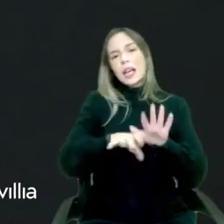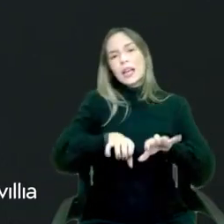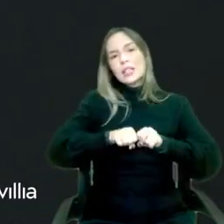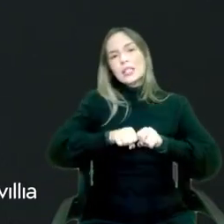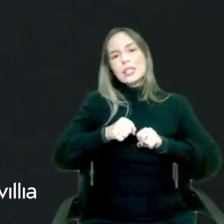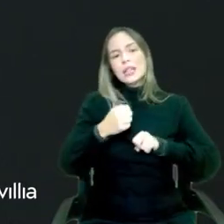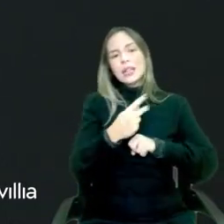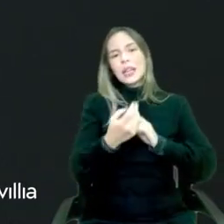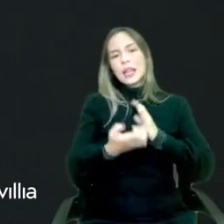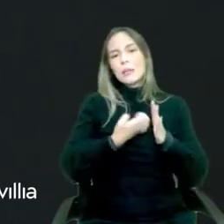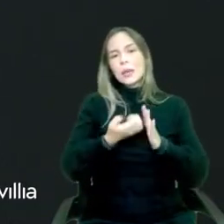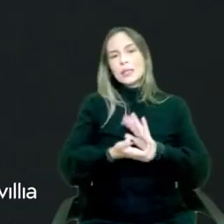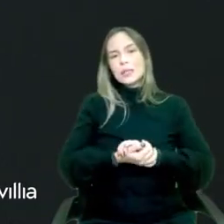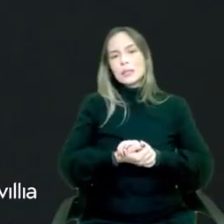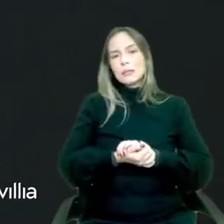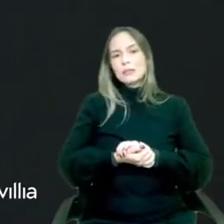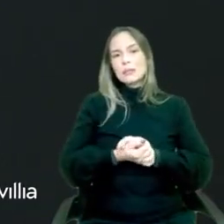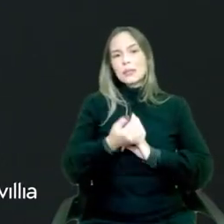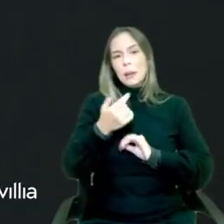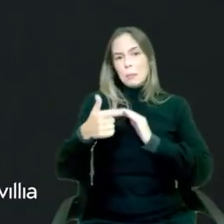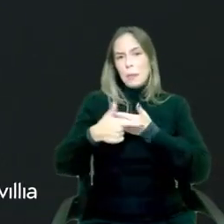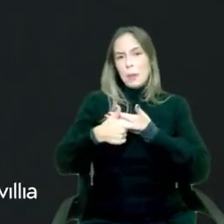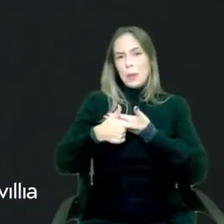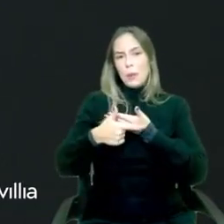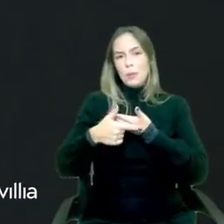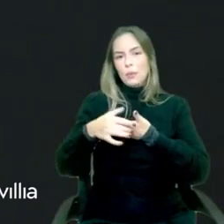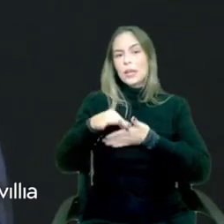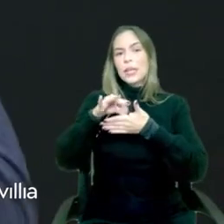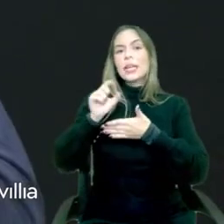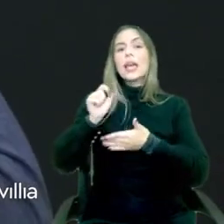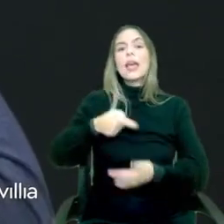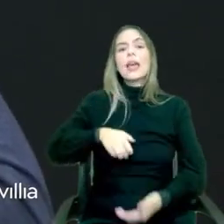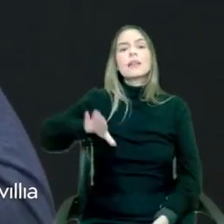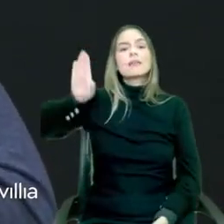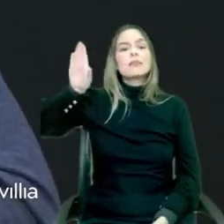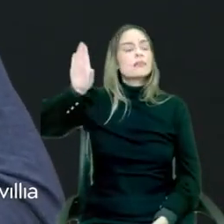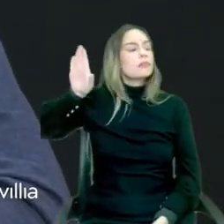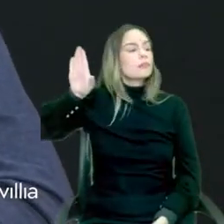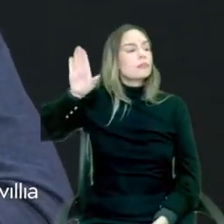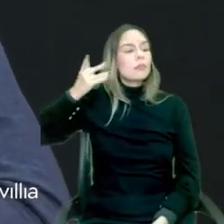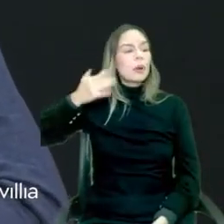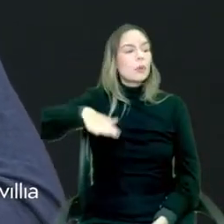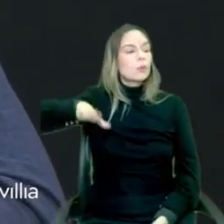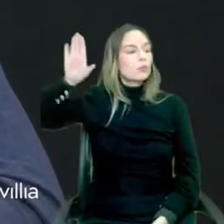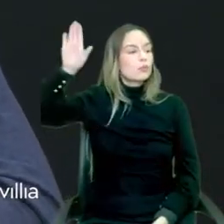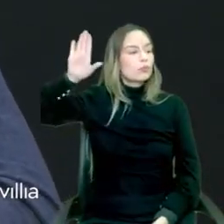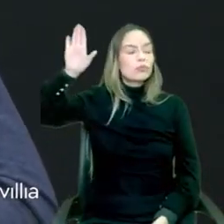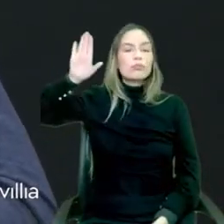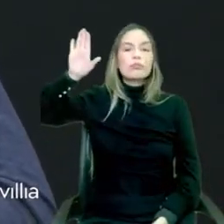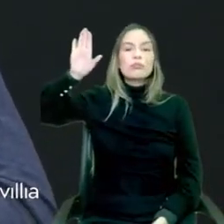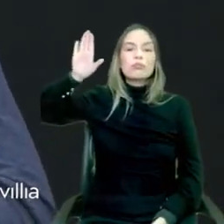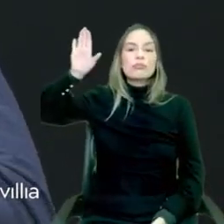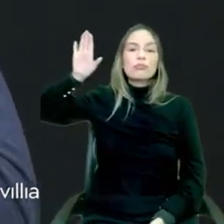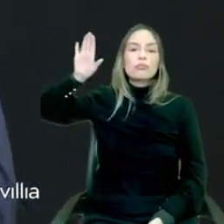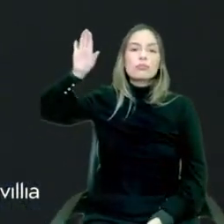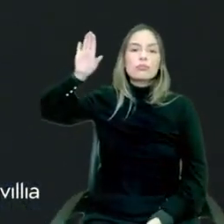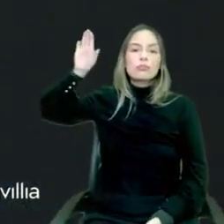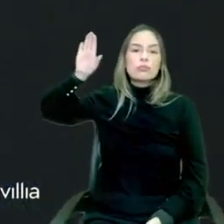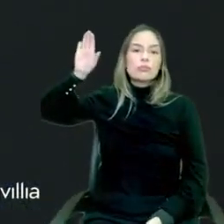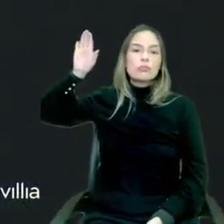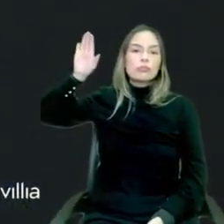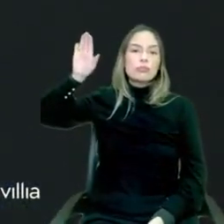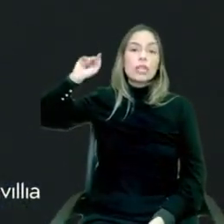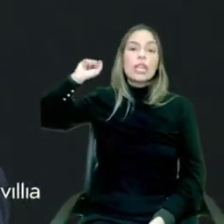leader? Who? Can put your arms? Show of hands. Can, there's a half.